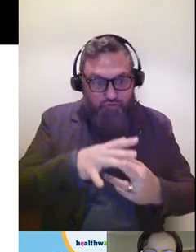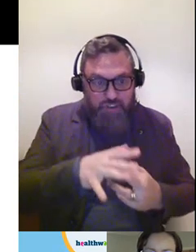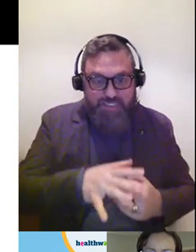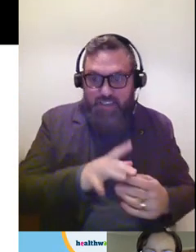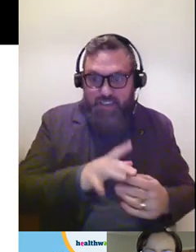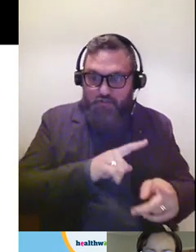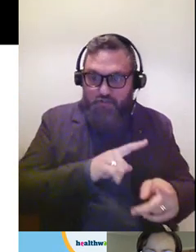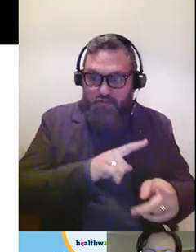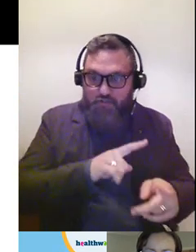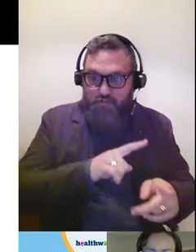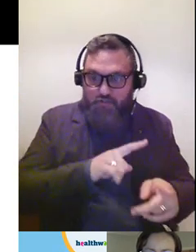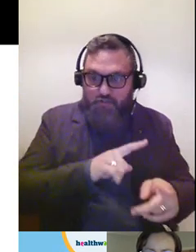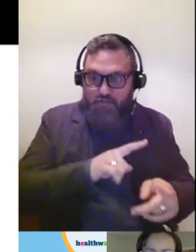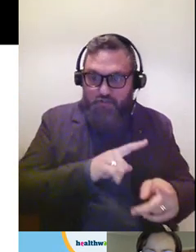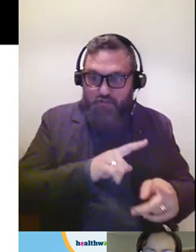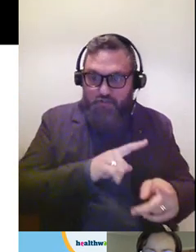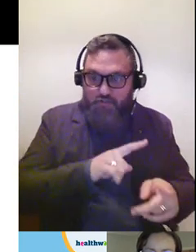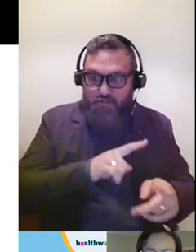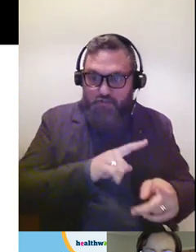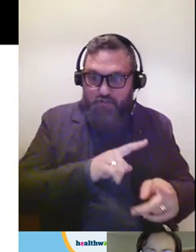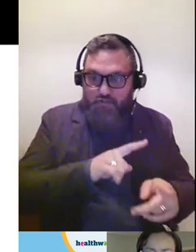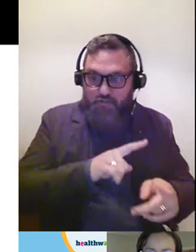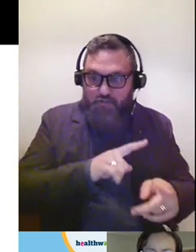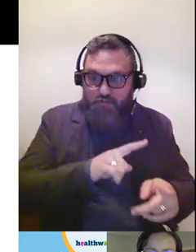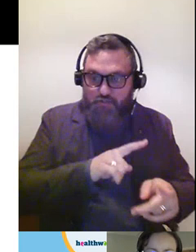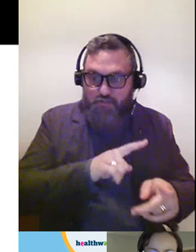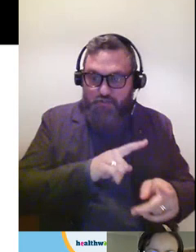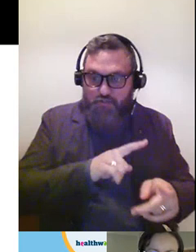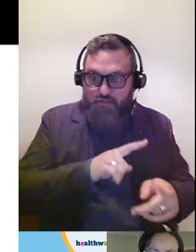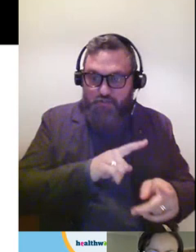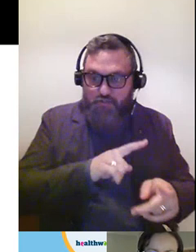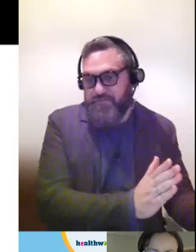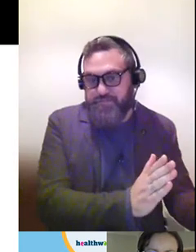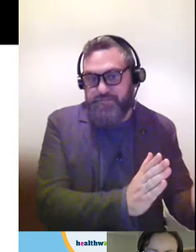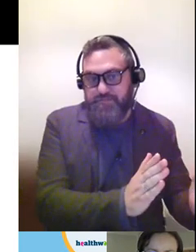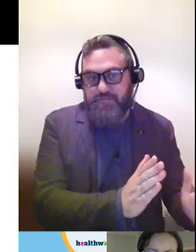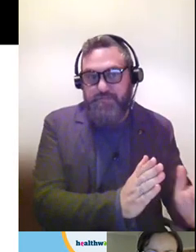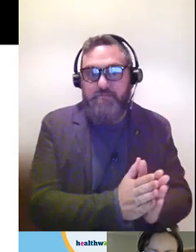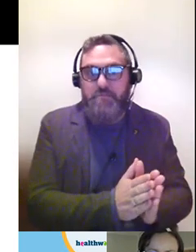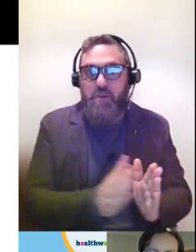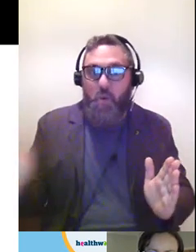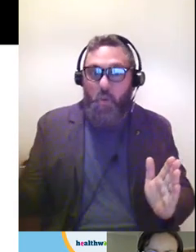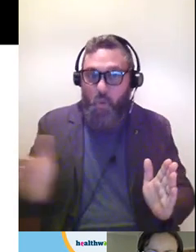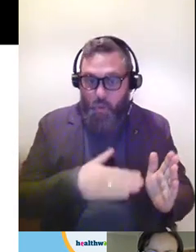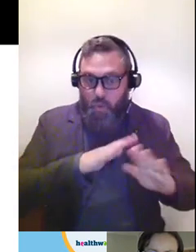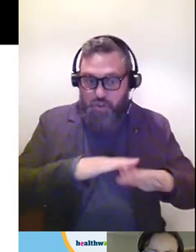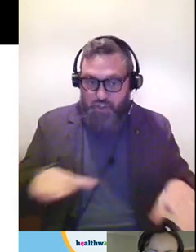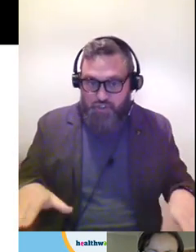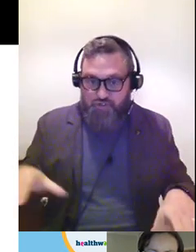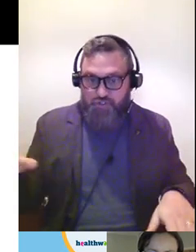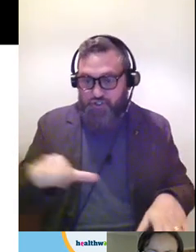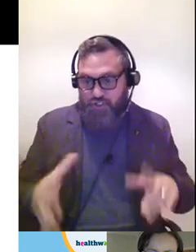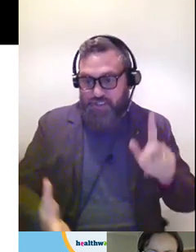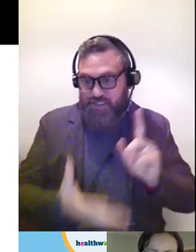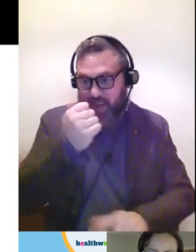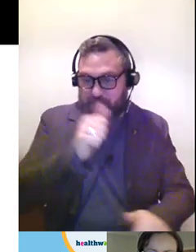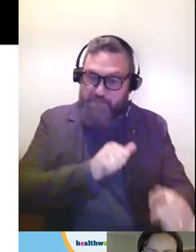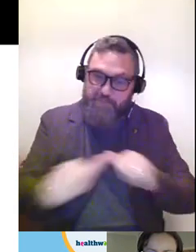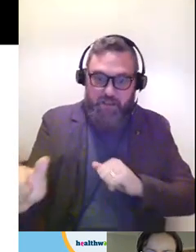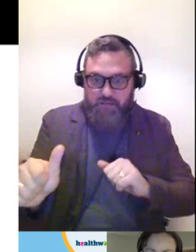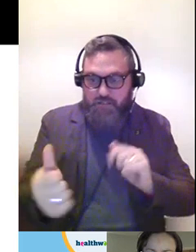strong foundation. And the aim that we've set that covers this is for all children to achieve the best possible start in